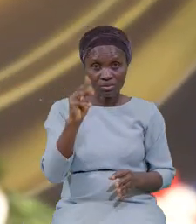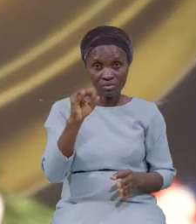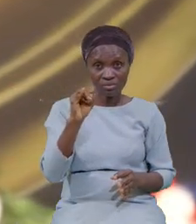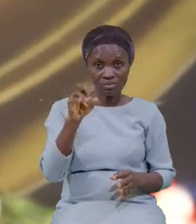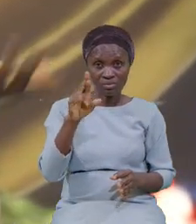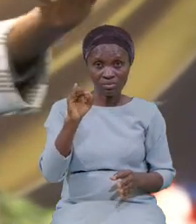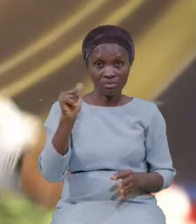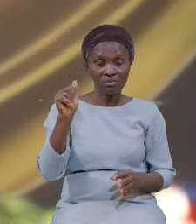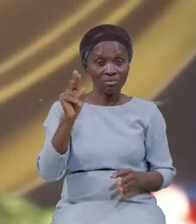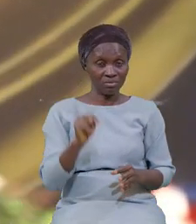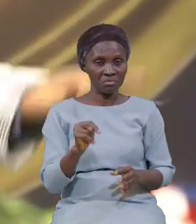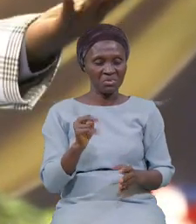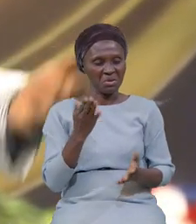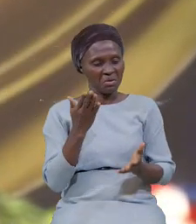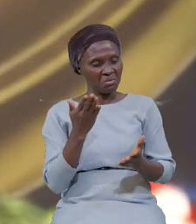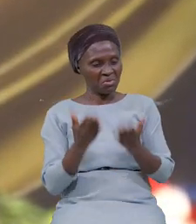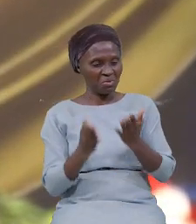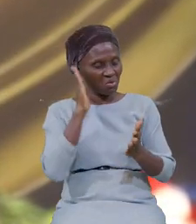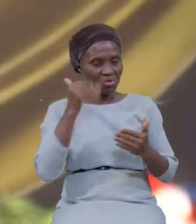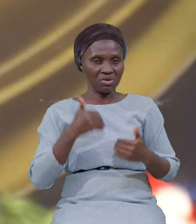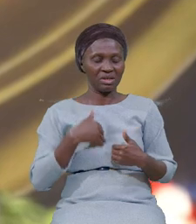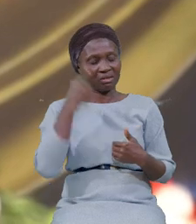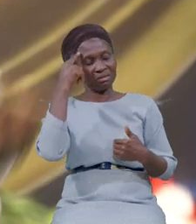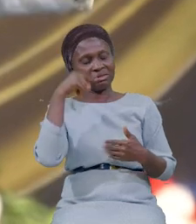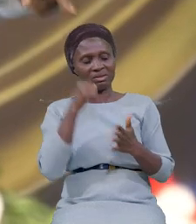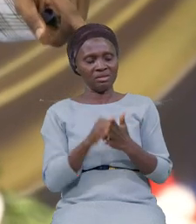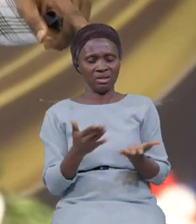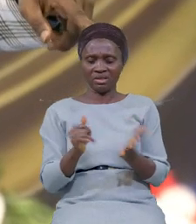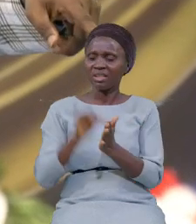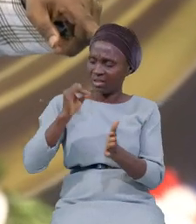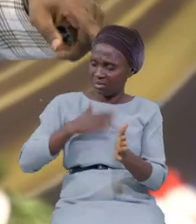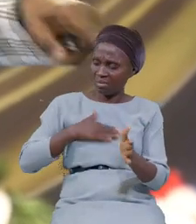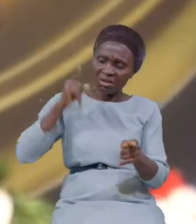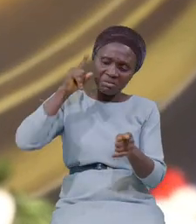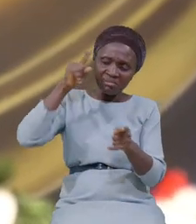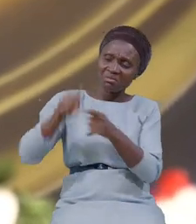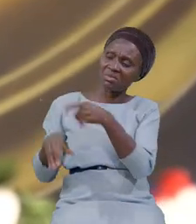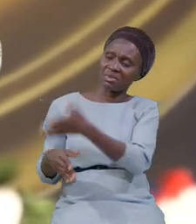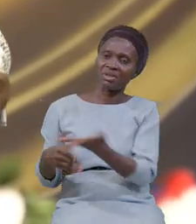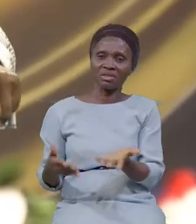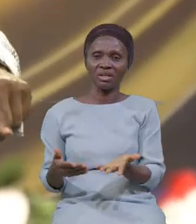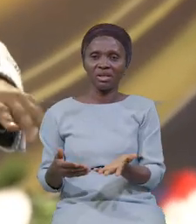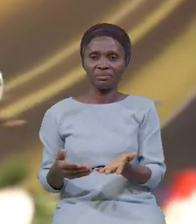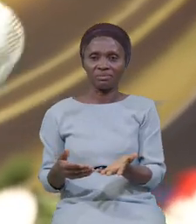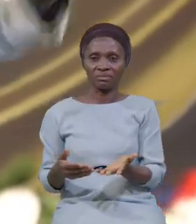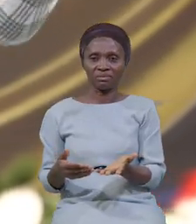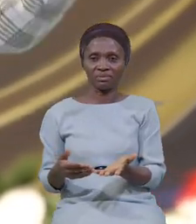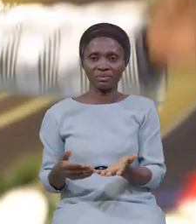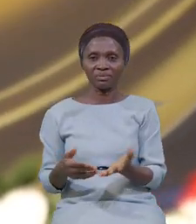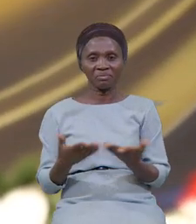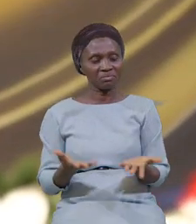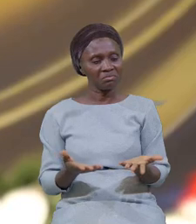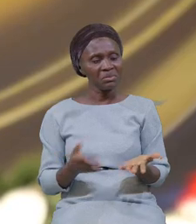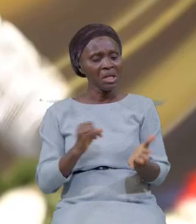thoughtlessly and could have said, that's my brother, it's your father, the king that said they